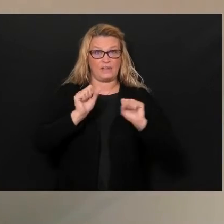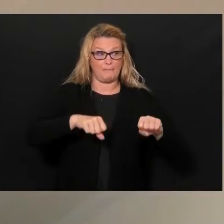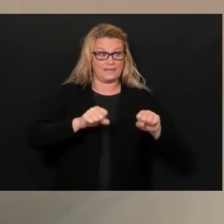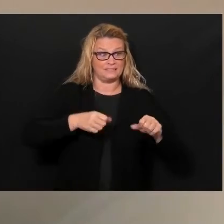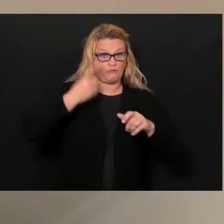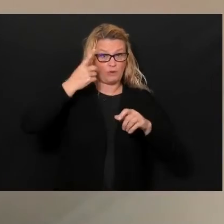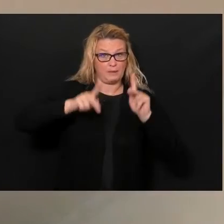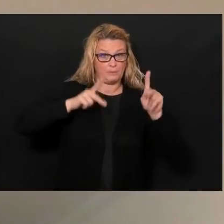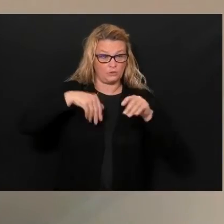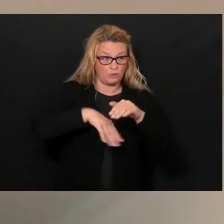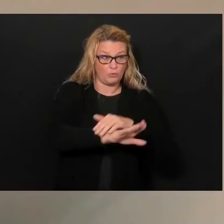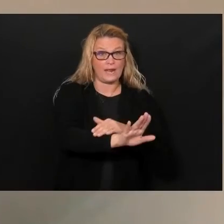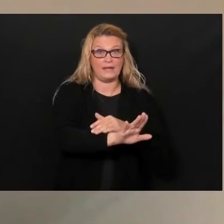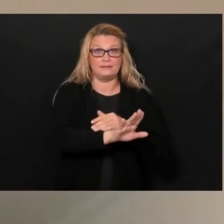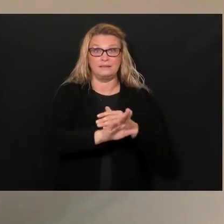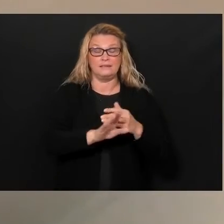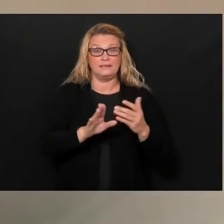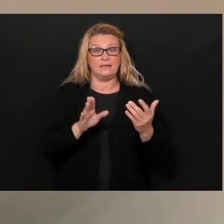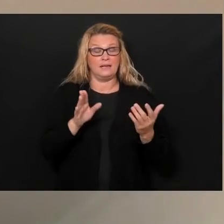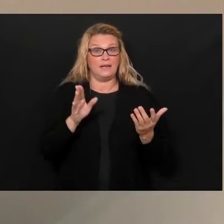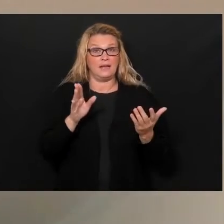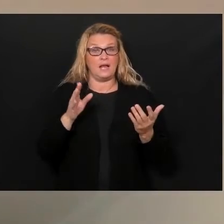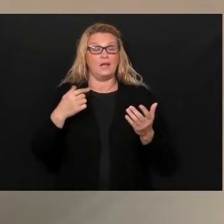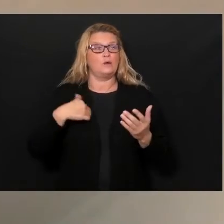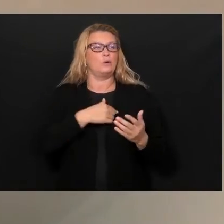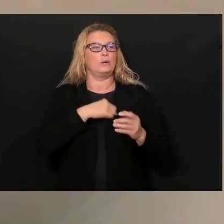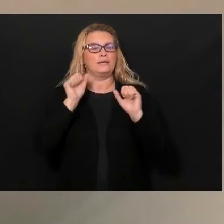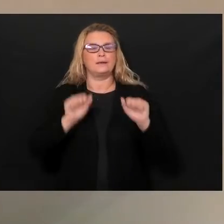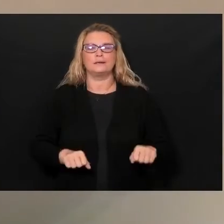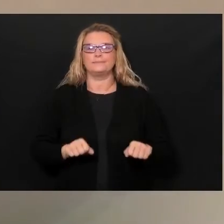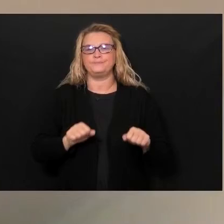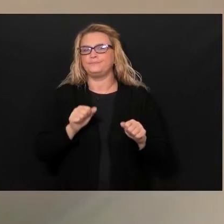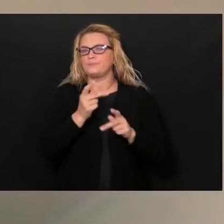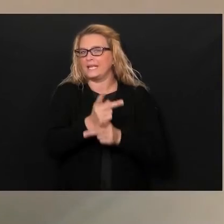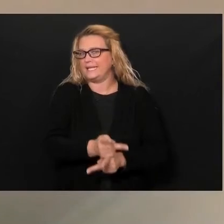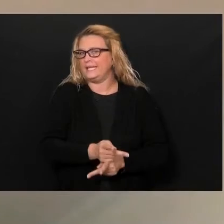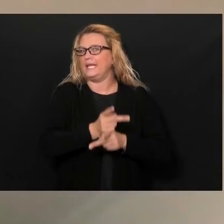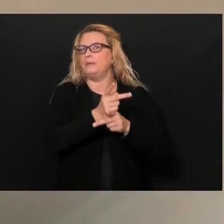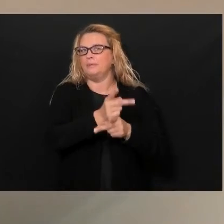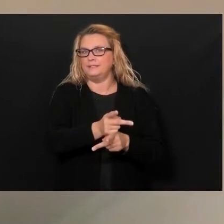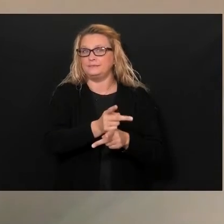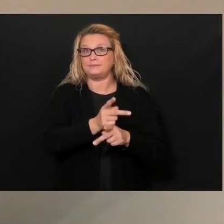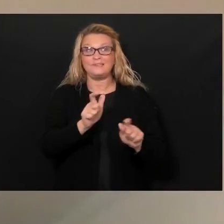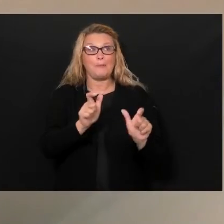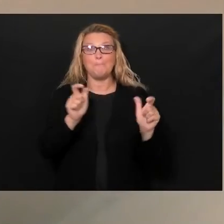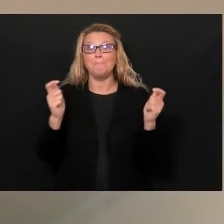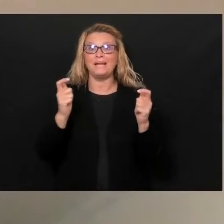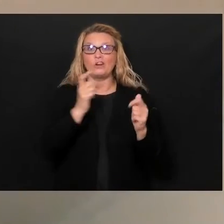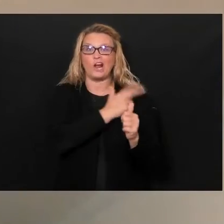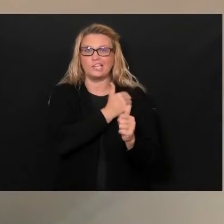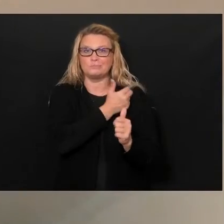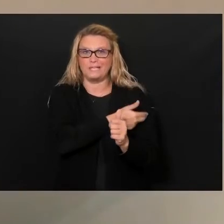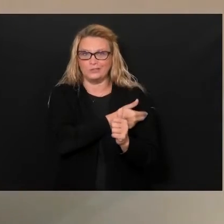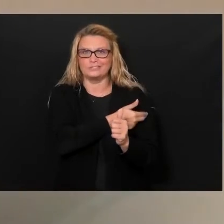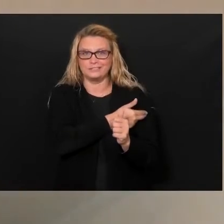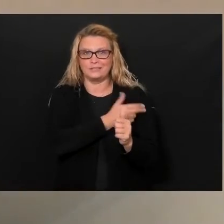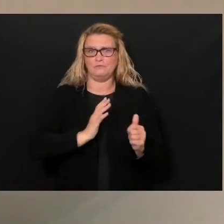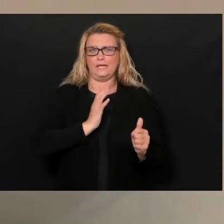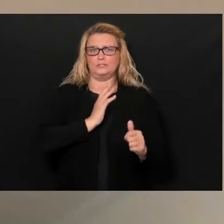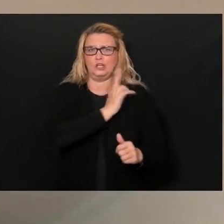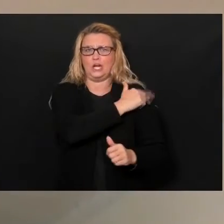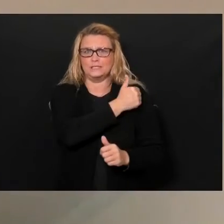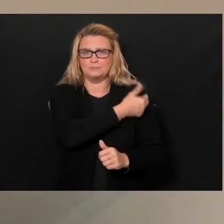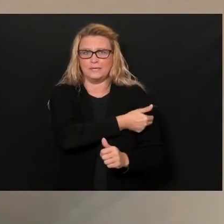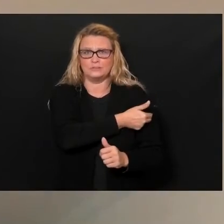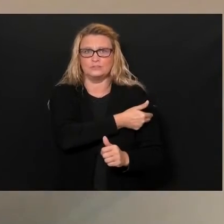in the state of West Virginia, and that we can keep our most sophisticated hospitals, the ones that can provide the